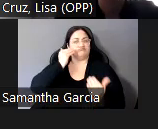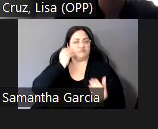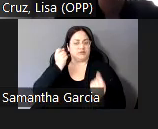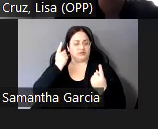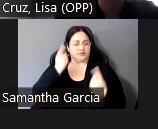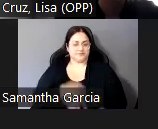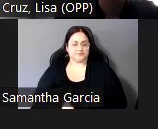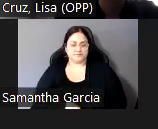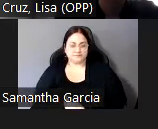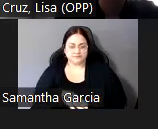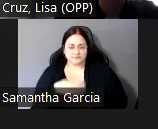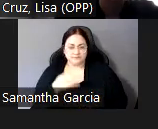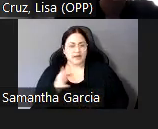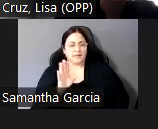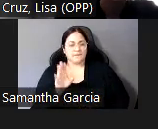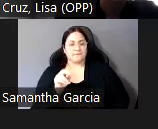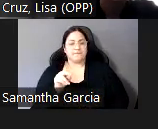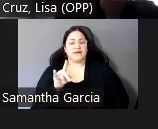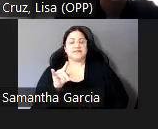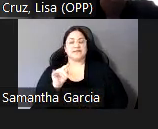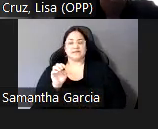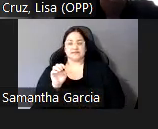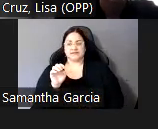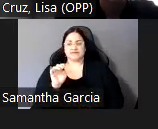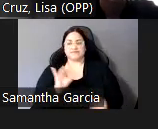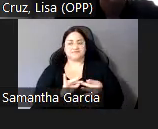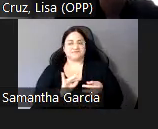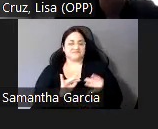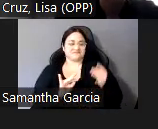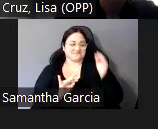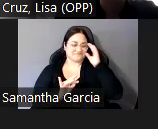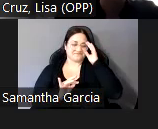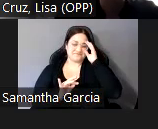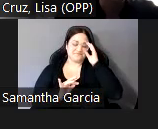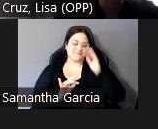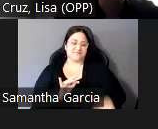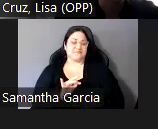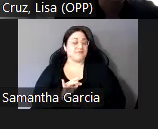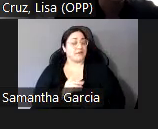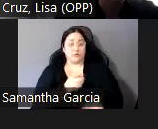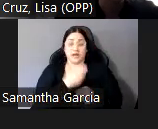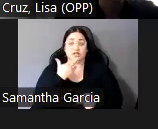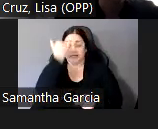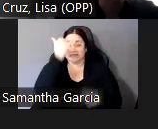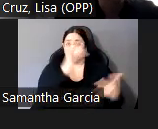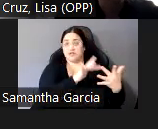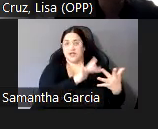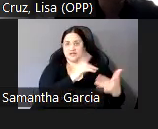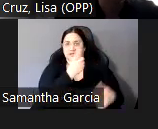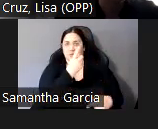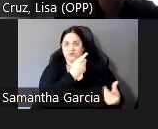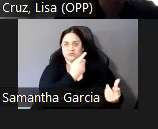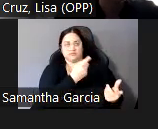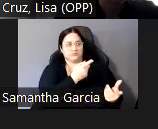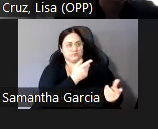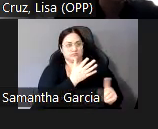That's a very good advice. Always kind of talk it through with somebody else, because they will have a fresh perspective on it, even if you are starting